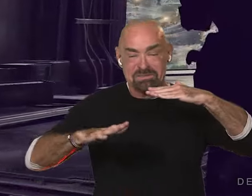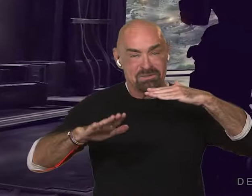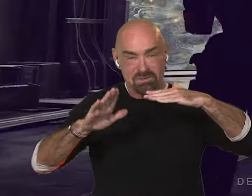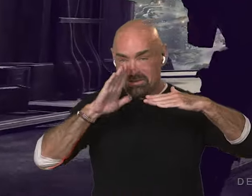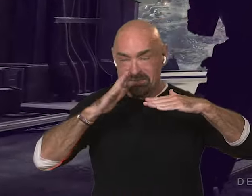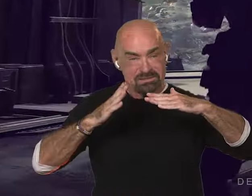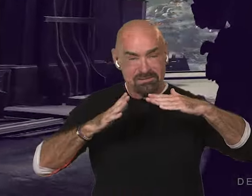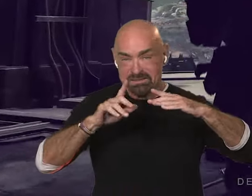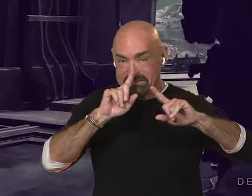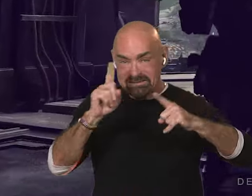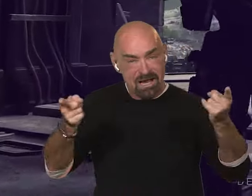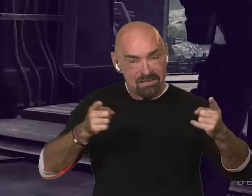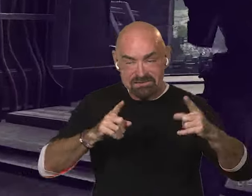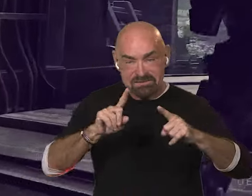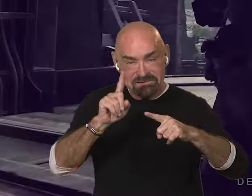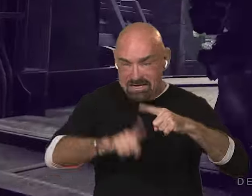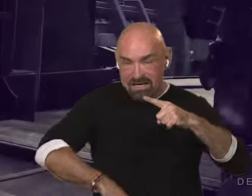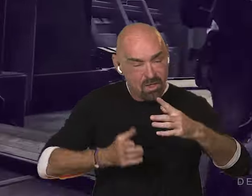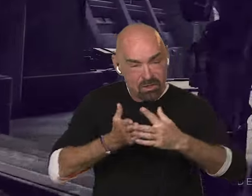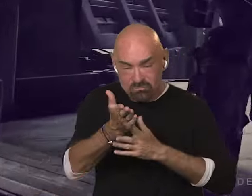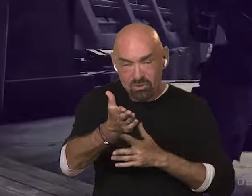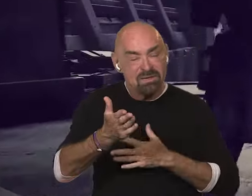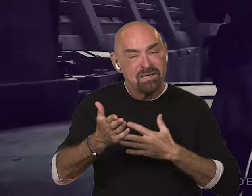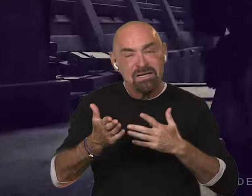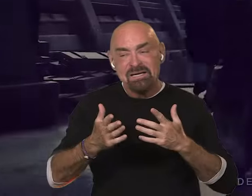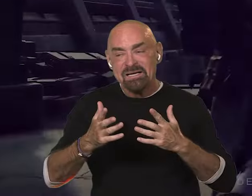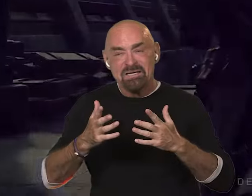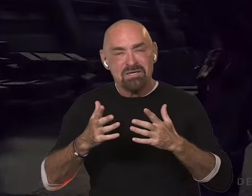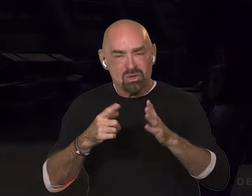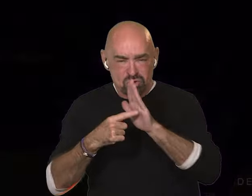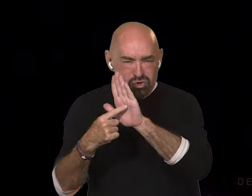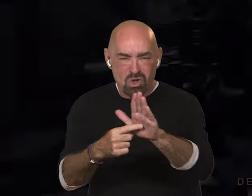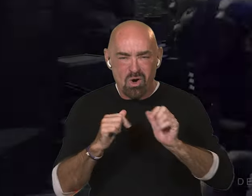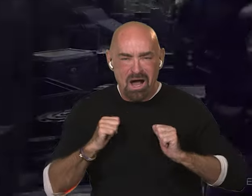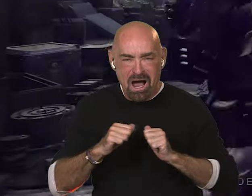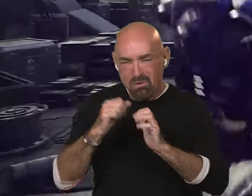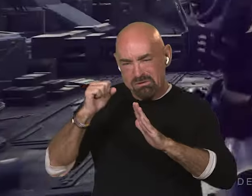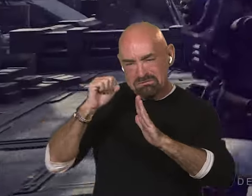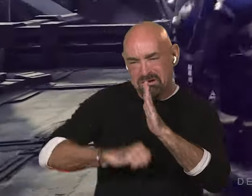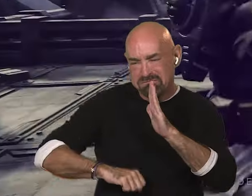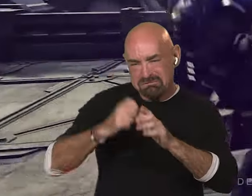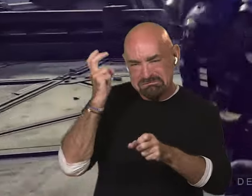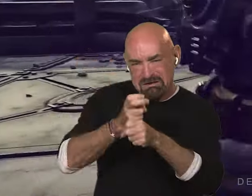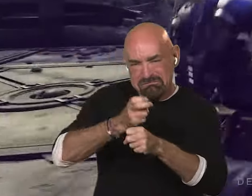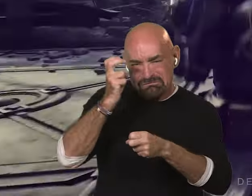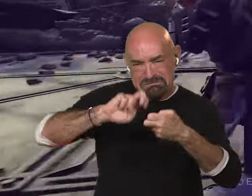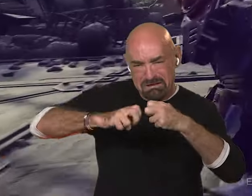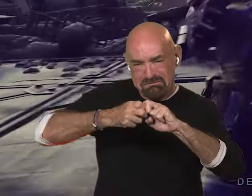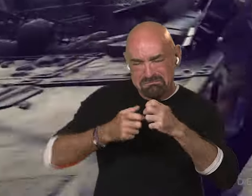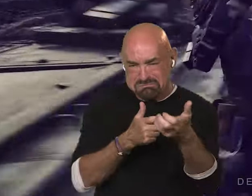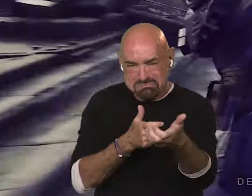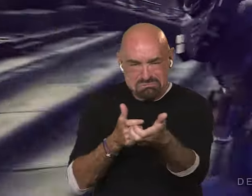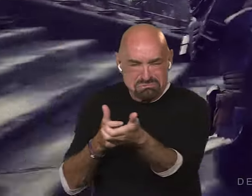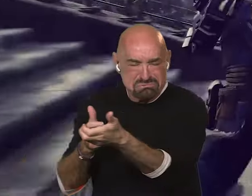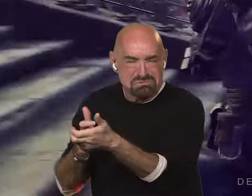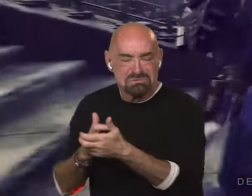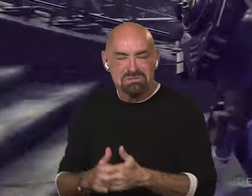bridge. There's no way through. Get into assault position by the bridge. Let us show them some of Ultima's